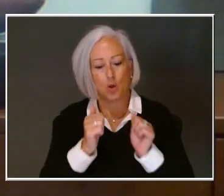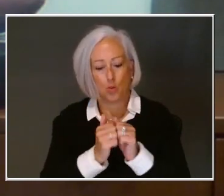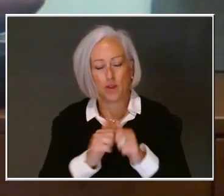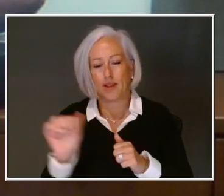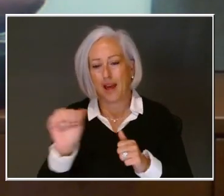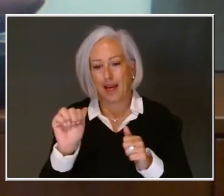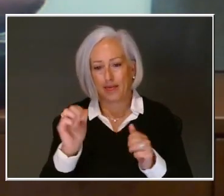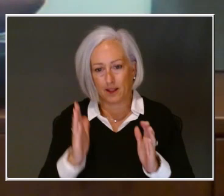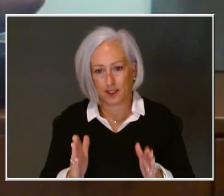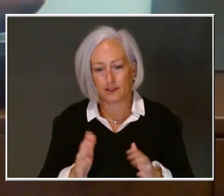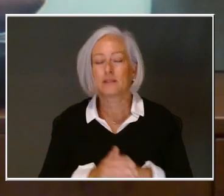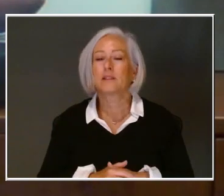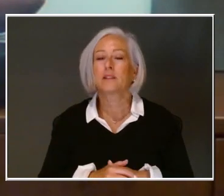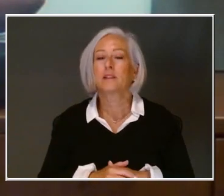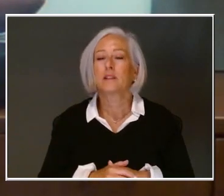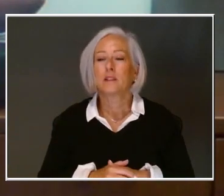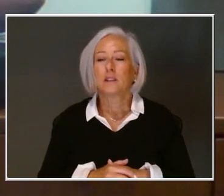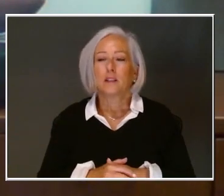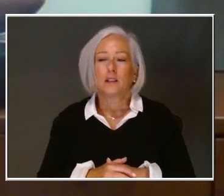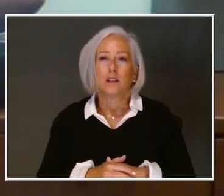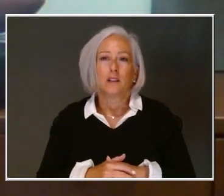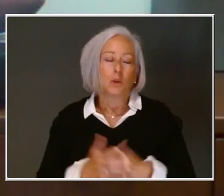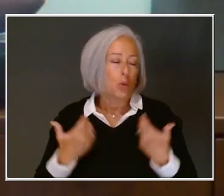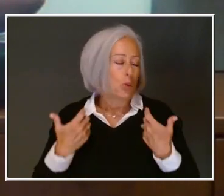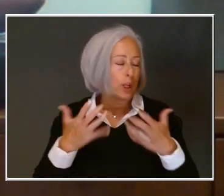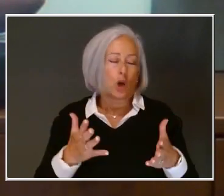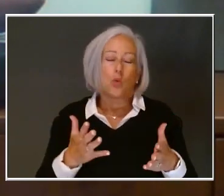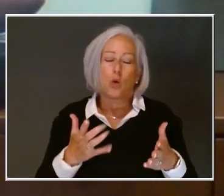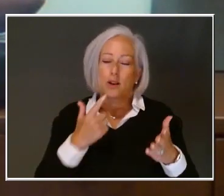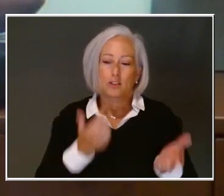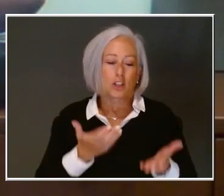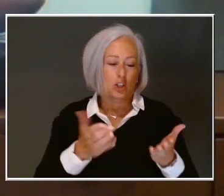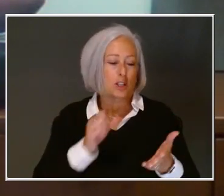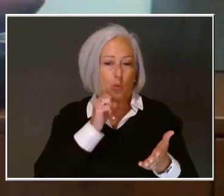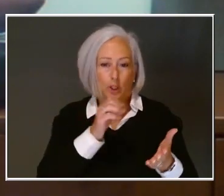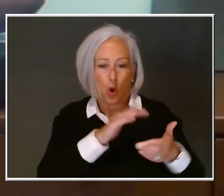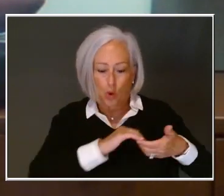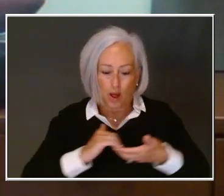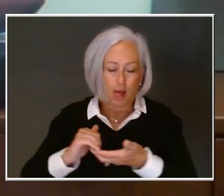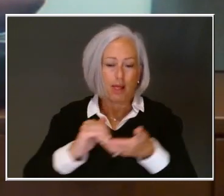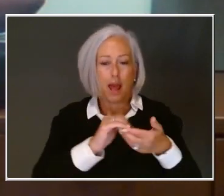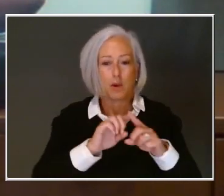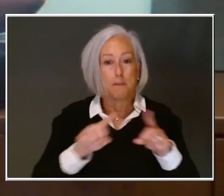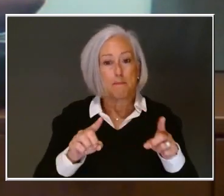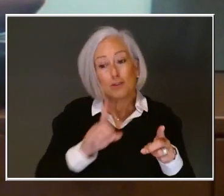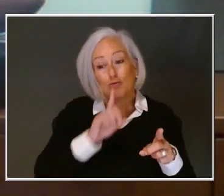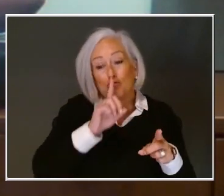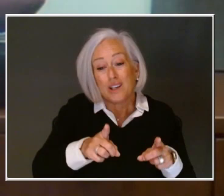suggest that, there isn't a collaboration there, but at the end of the day,